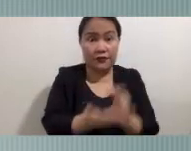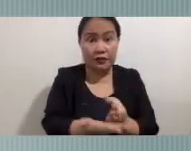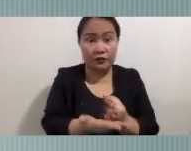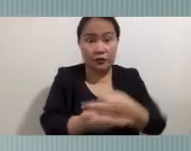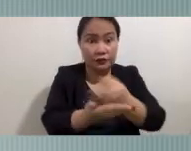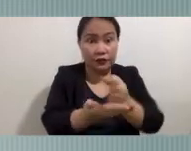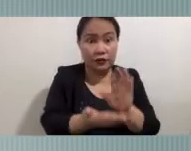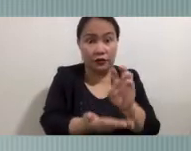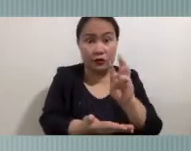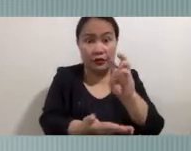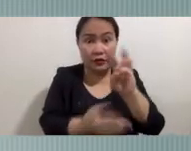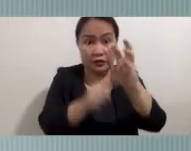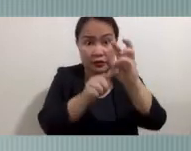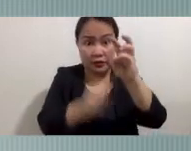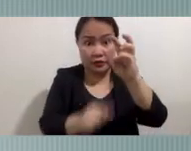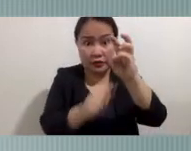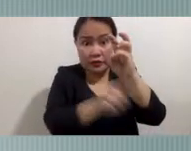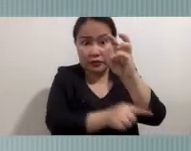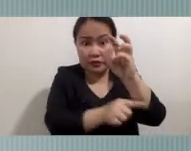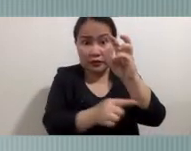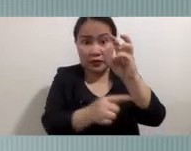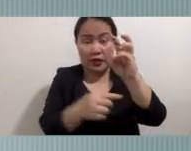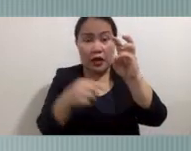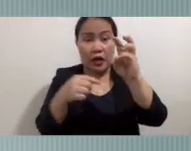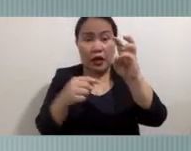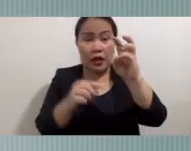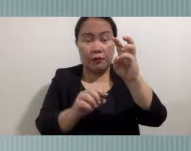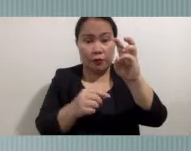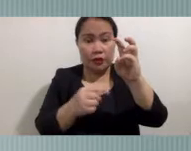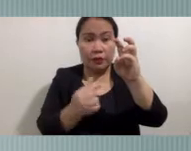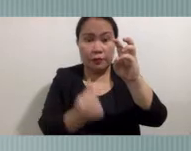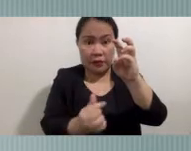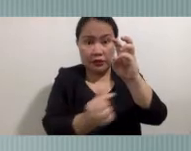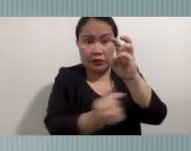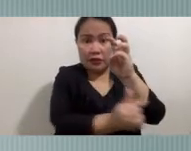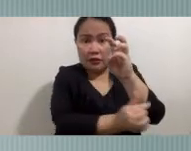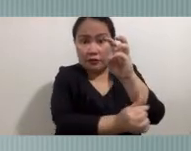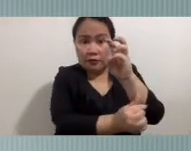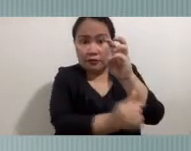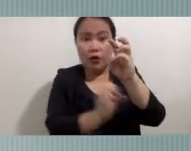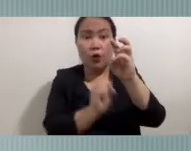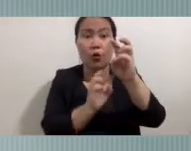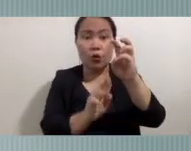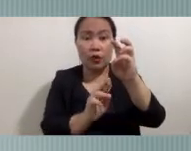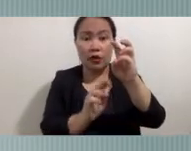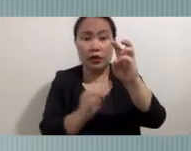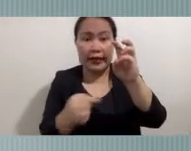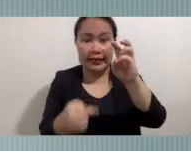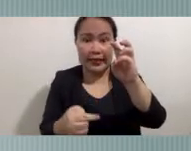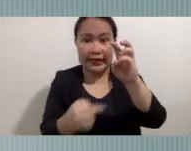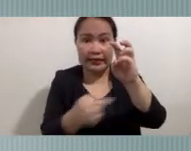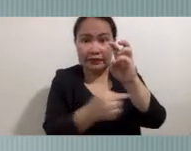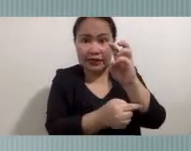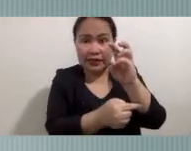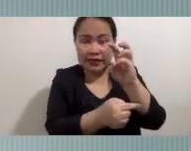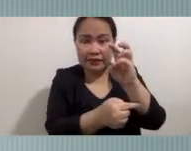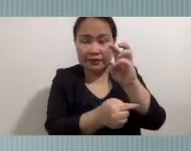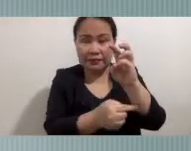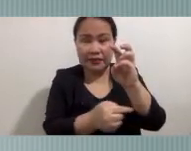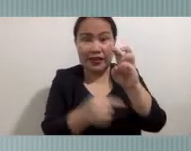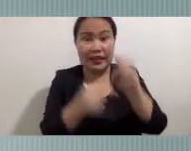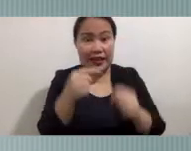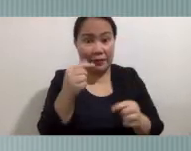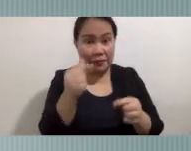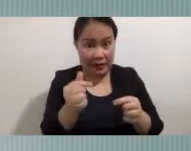of integers, dapat it's either both positive siya or both negative. So, ayan lang ang pagpipilian